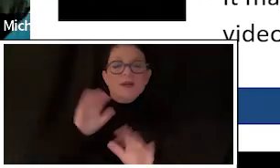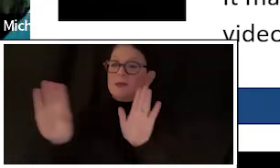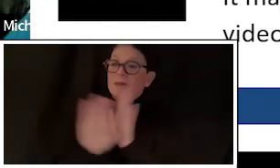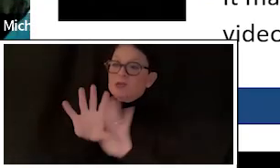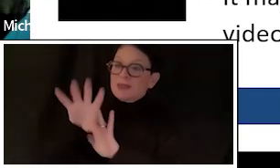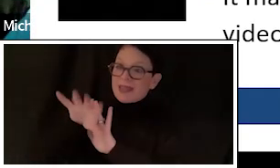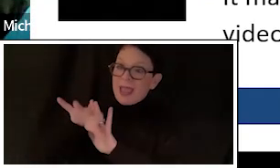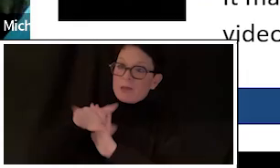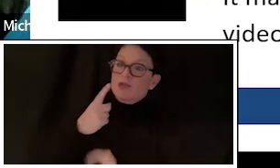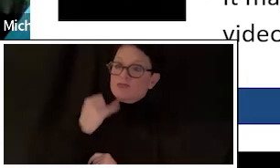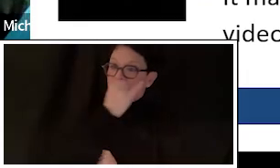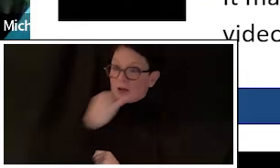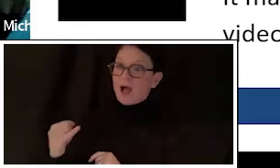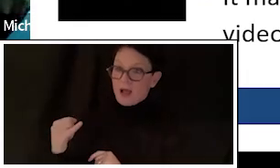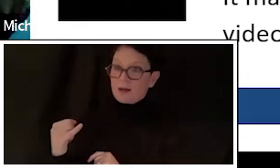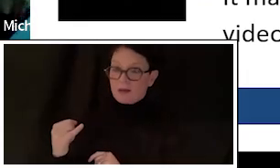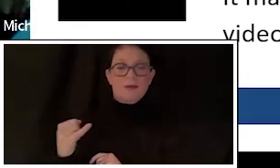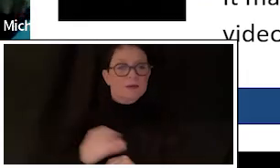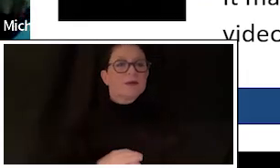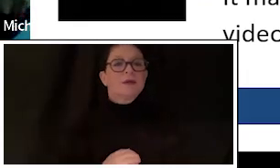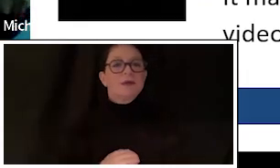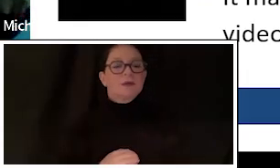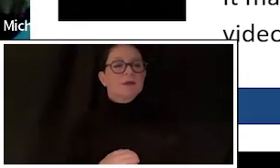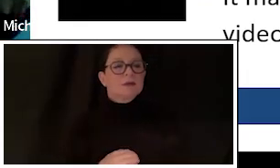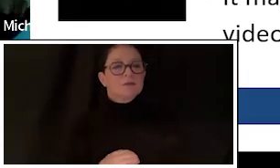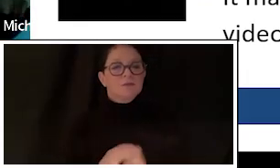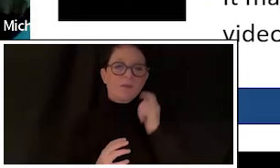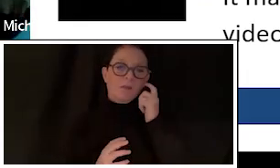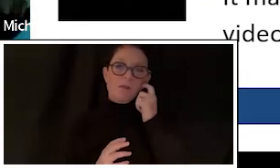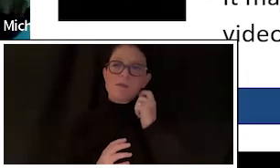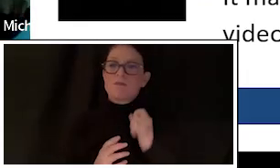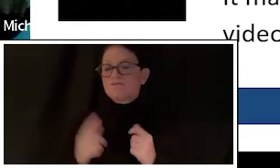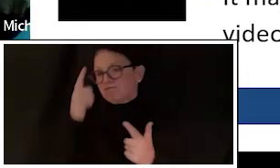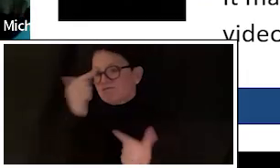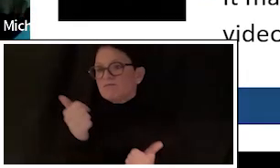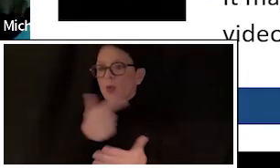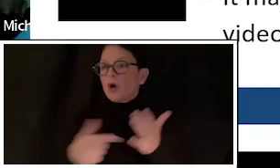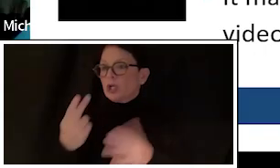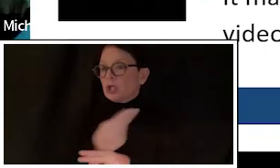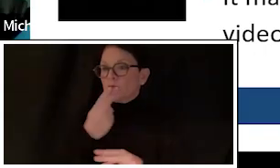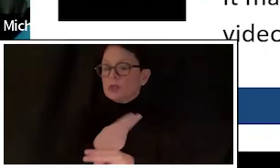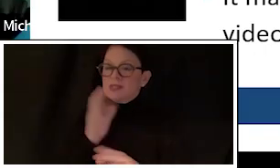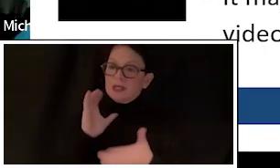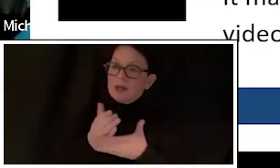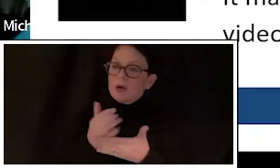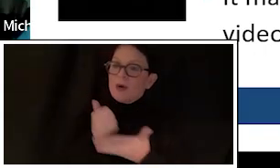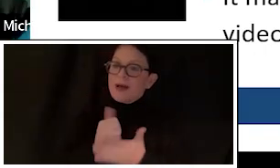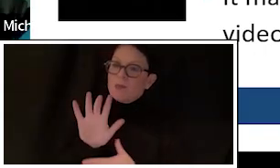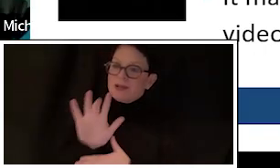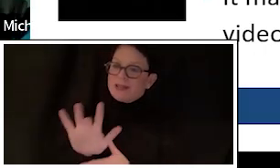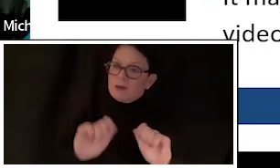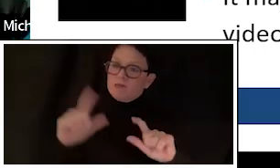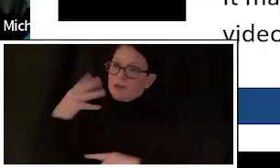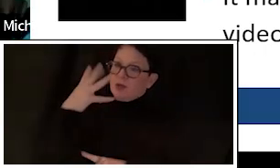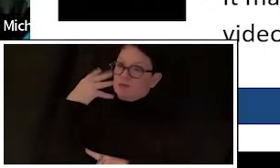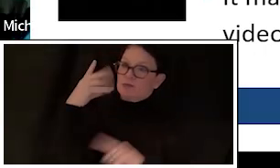camera with the line through it. Depending on what you're using, that icon will help you turn your camera on and